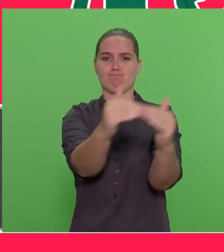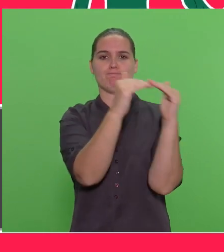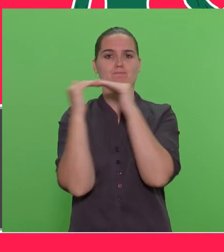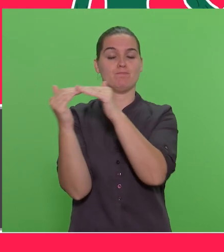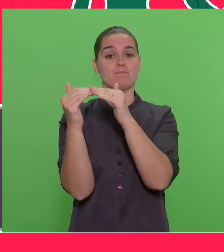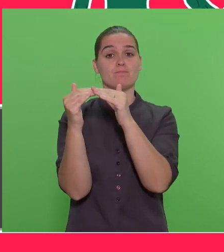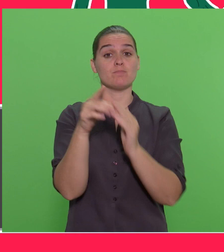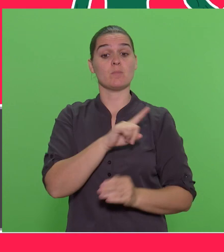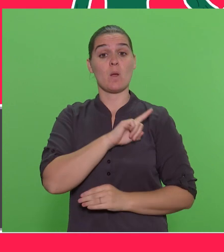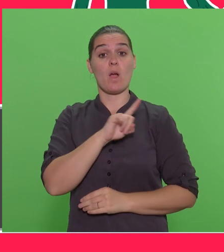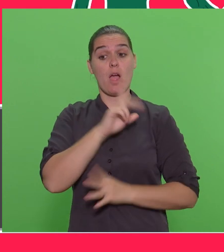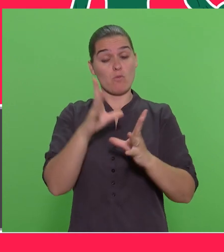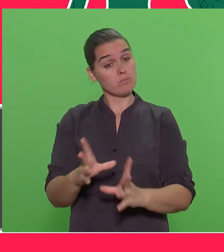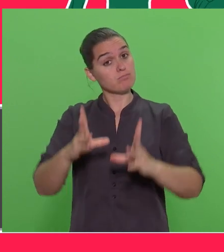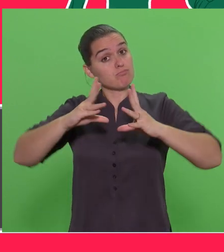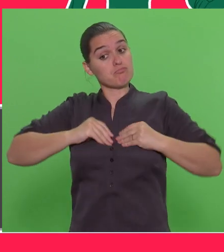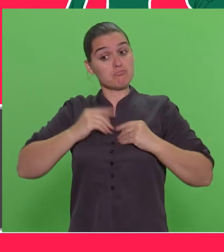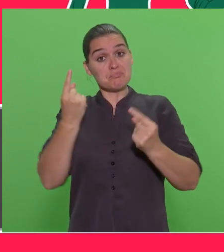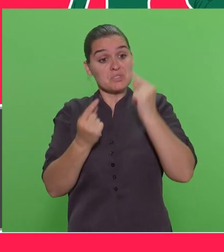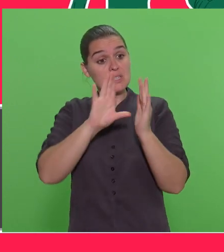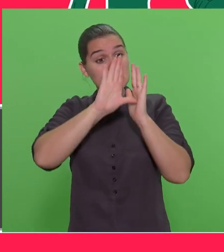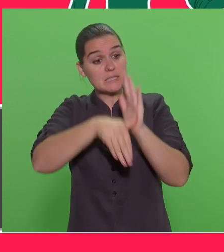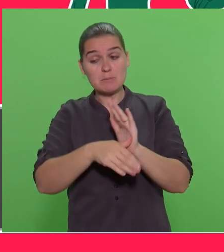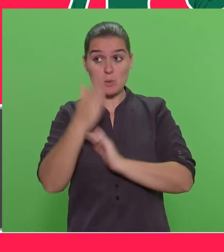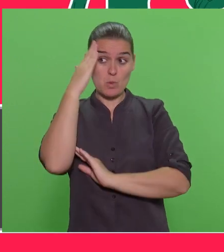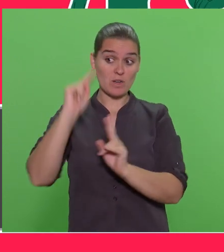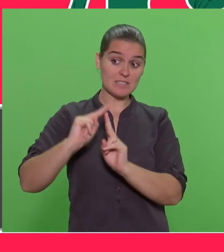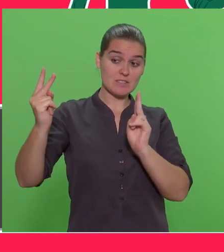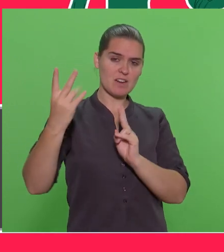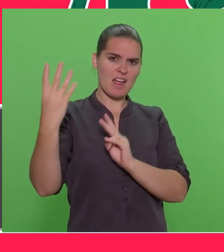equally. Because only by considering the needs of those different from